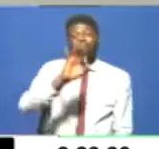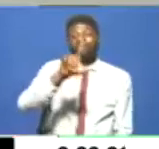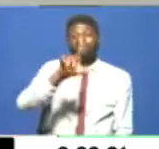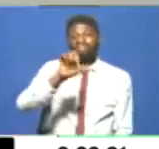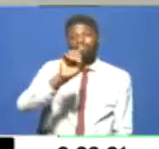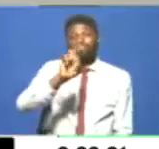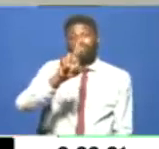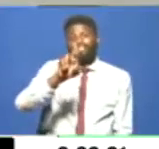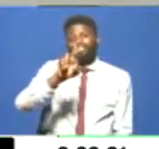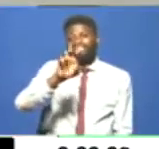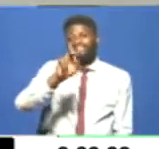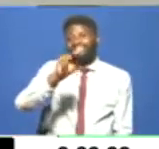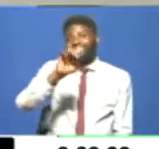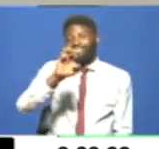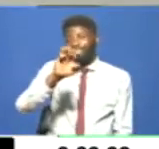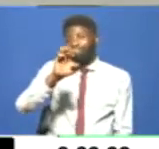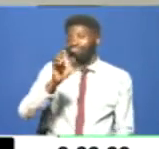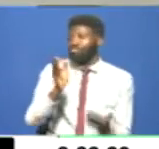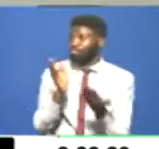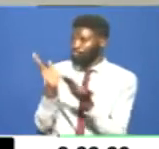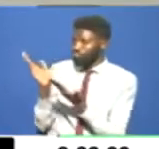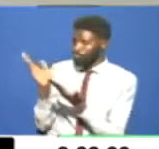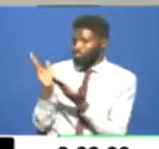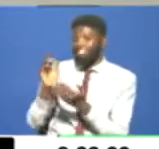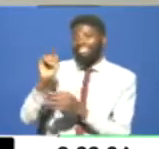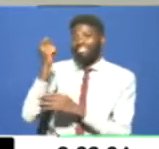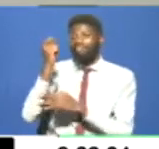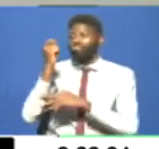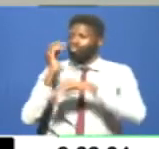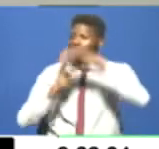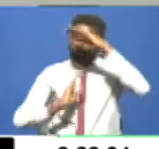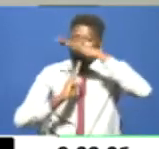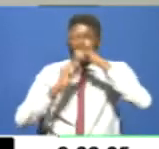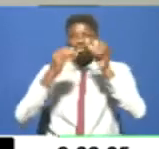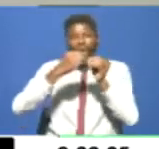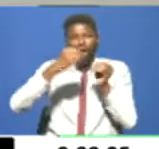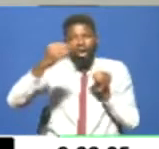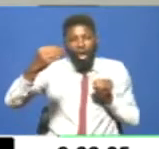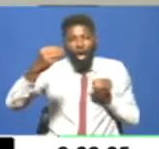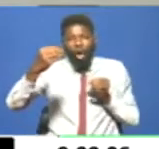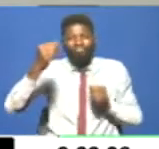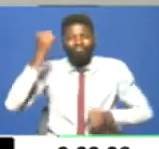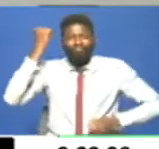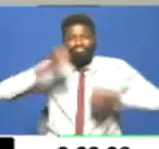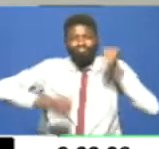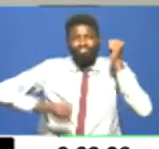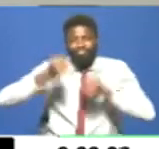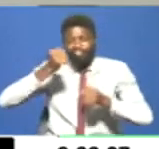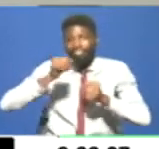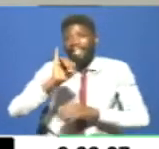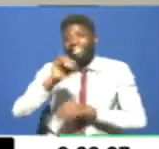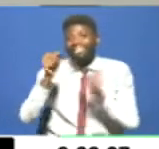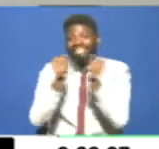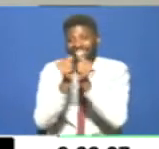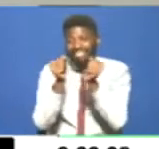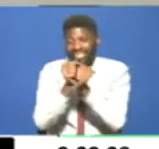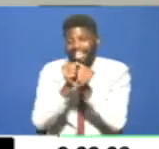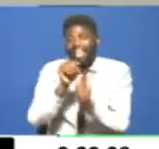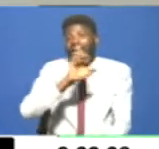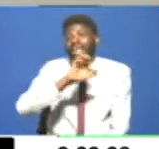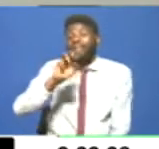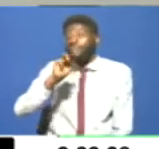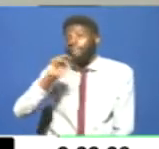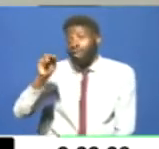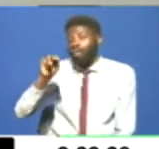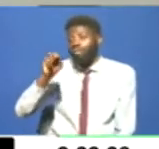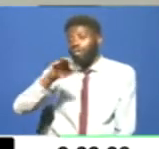Kenyan sensational and top long-distance athlete based in Iten Elgeyo Marakwet County made history when